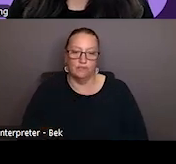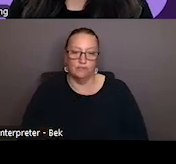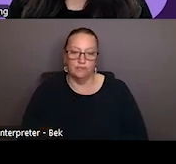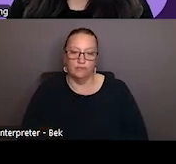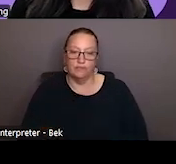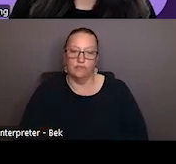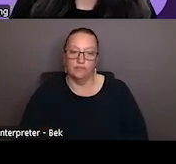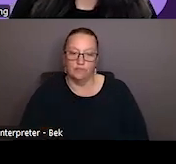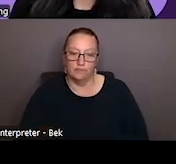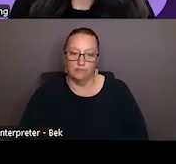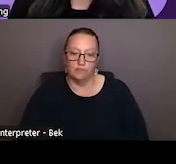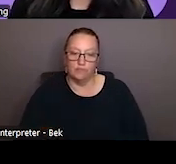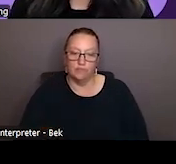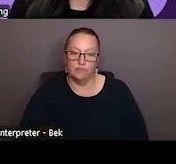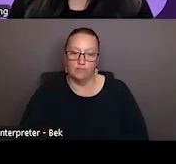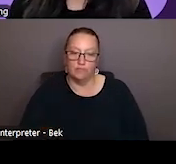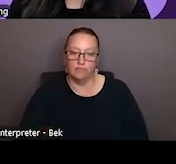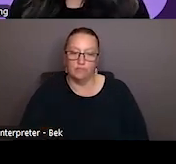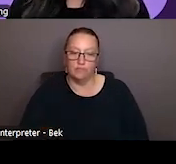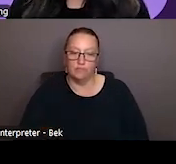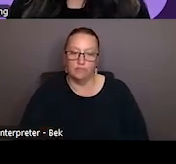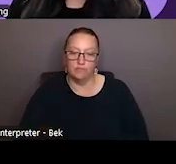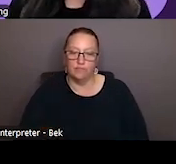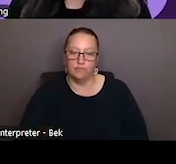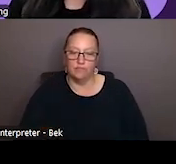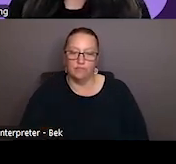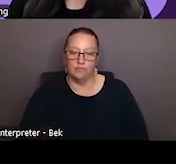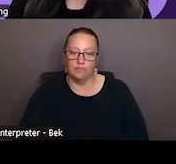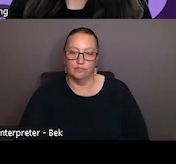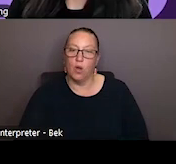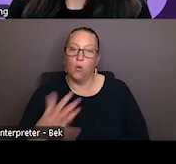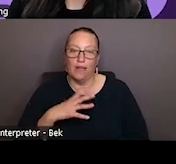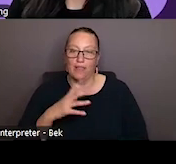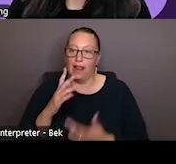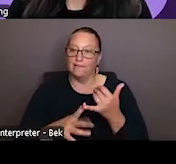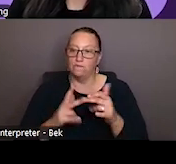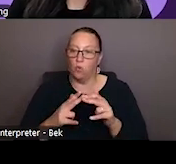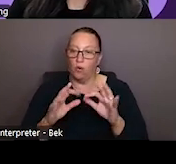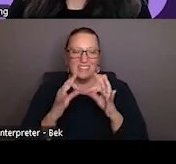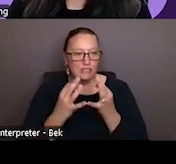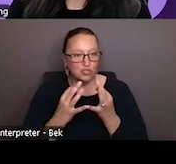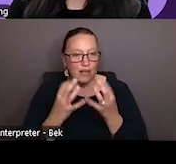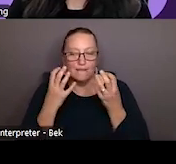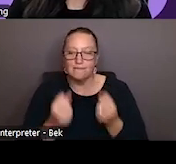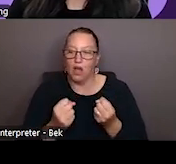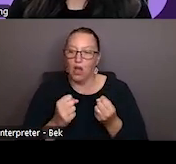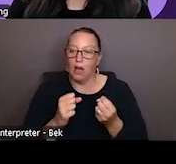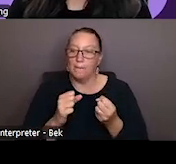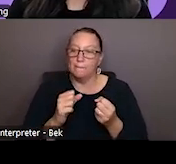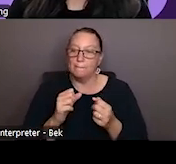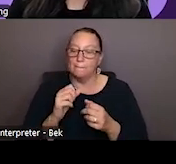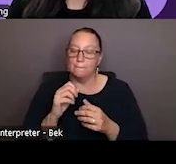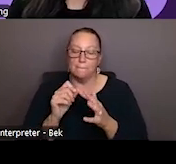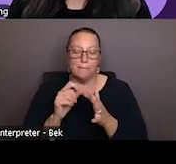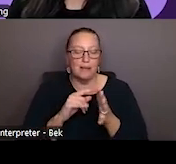Lastly, an example of organisation would be Pacific X, who were the recipient of the Connect Award category in